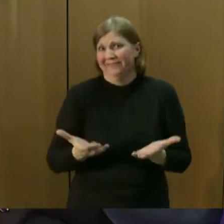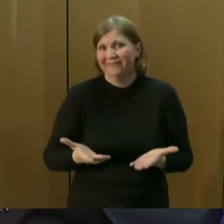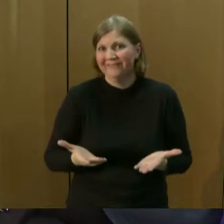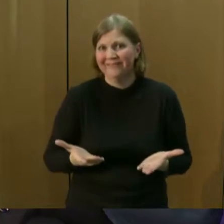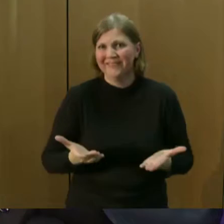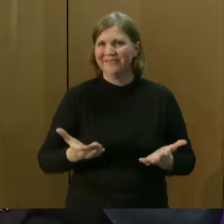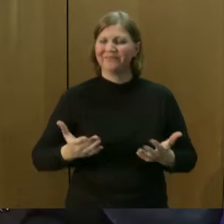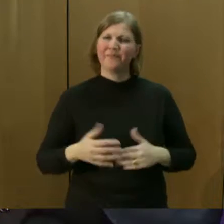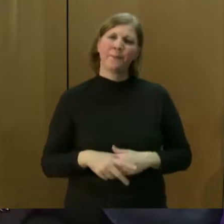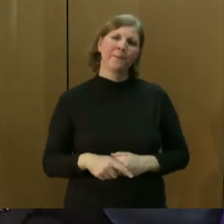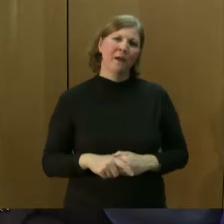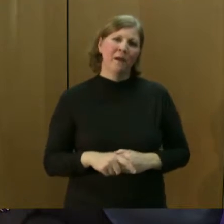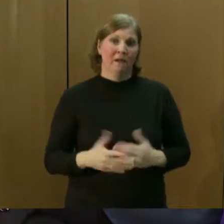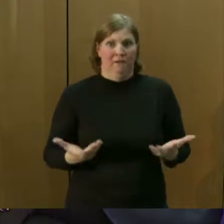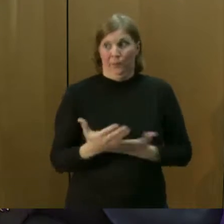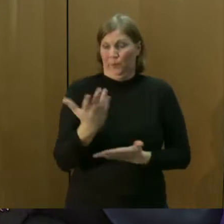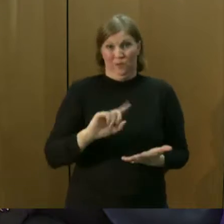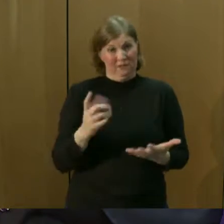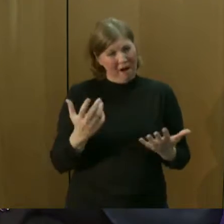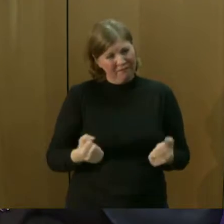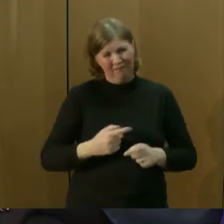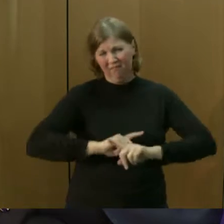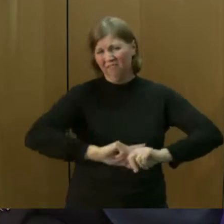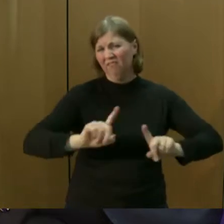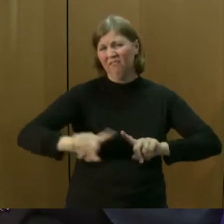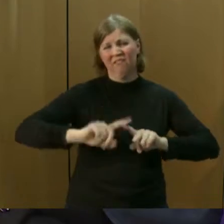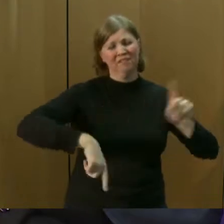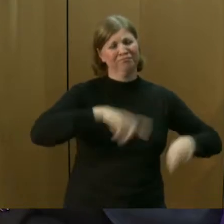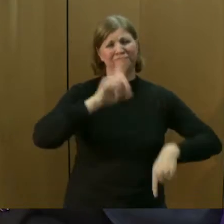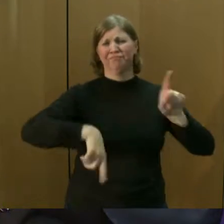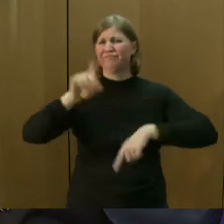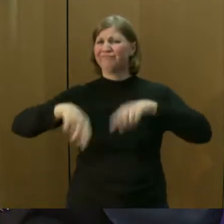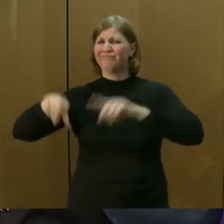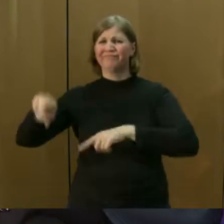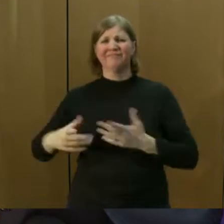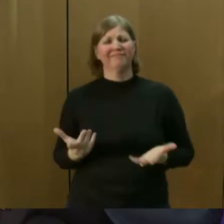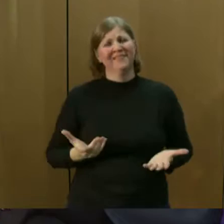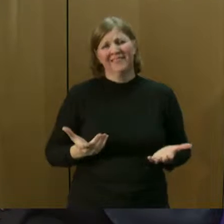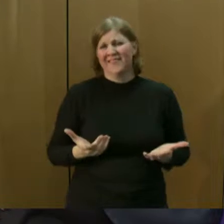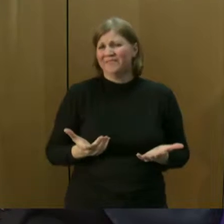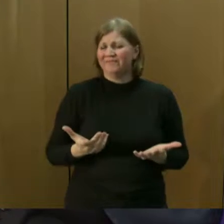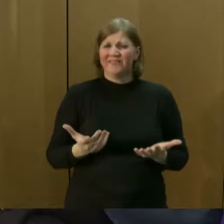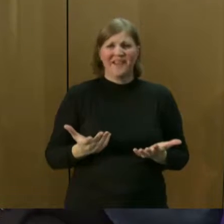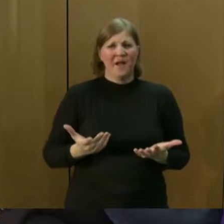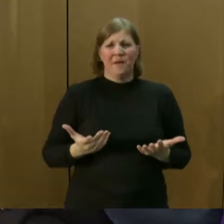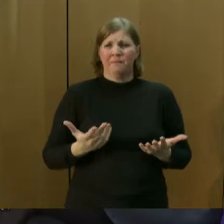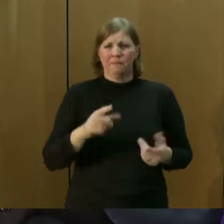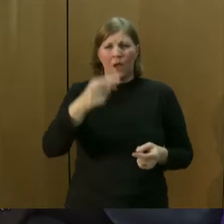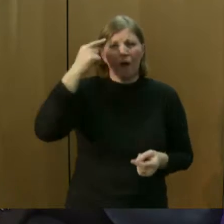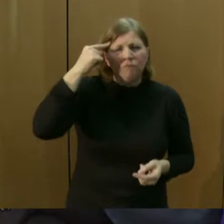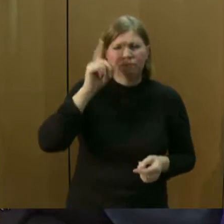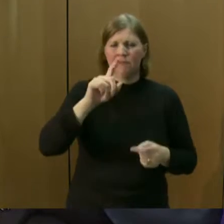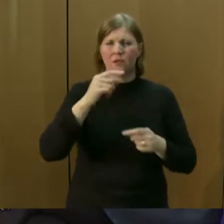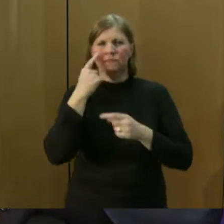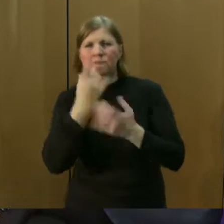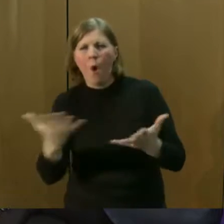interestingly diverse kind of base in terms of the volume and variety of shows. So I think